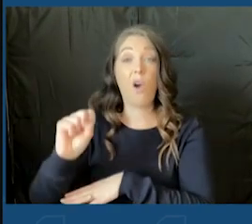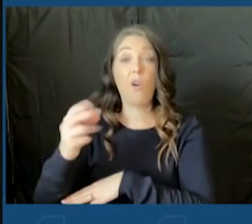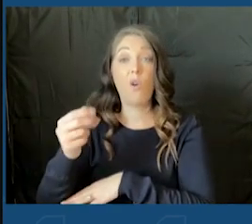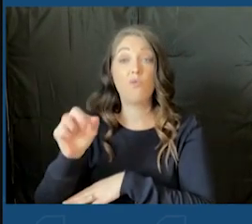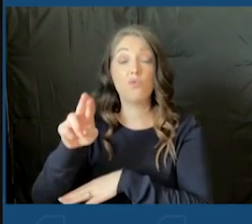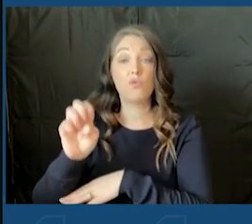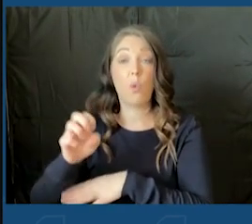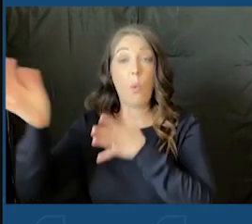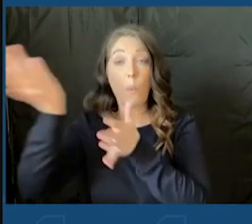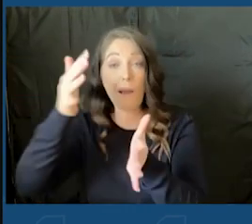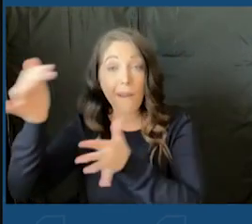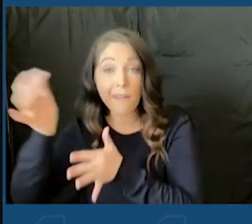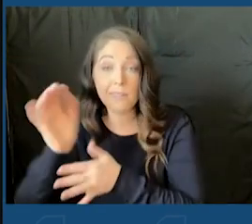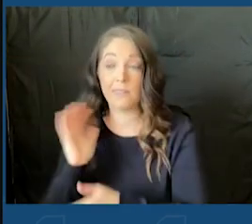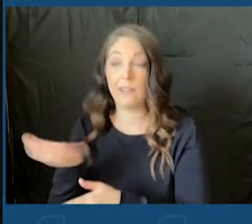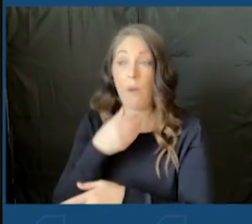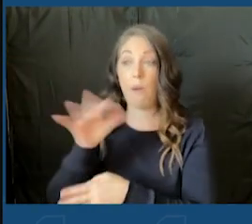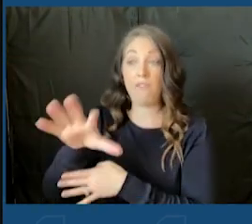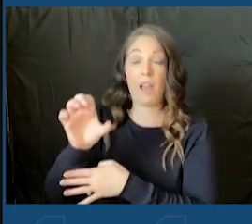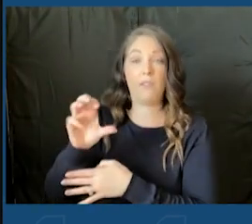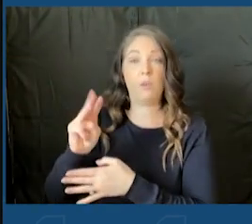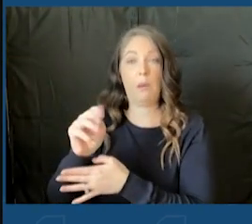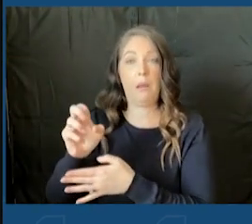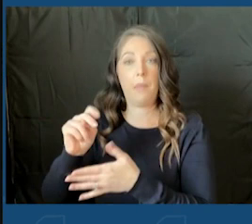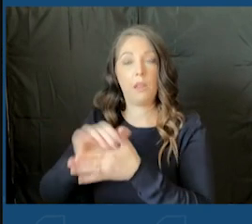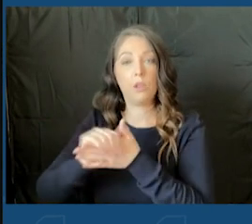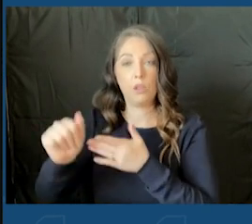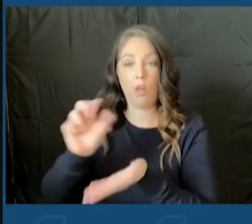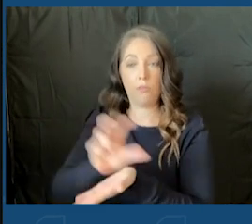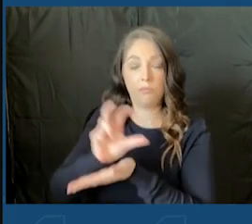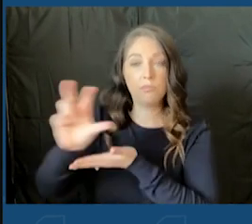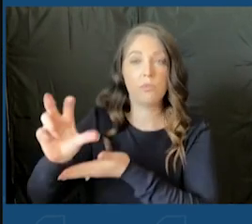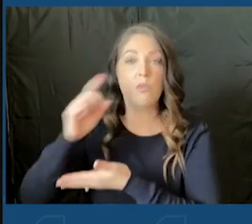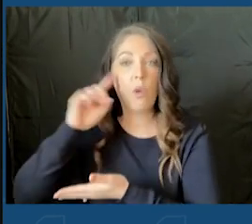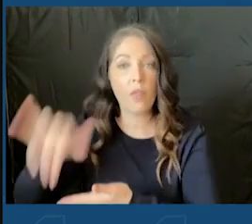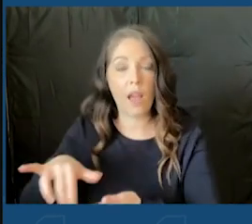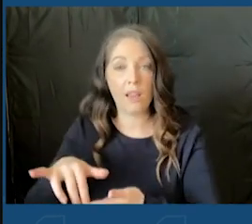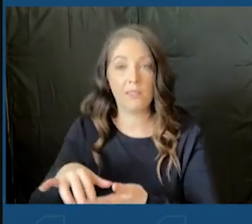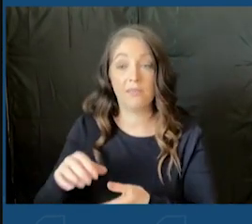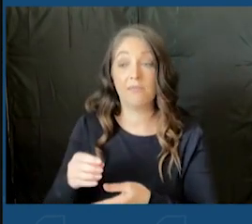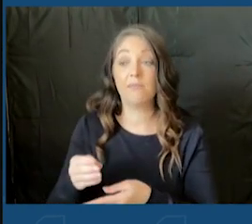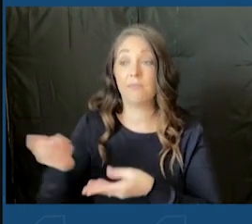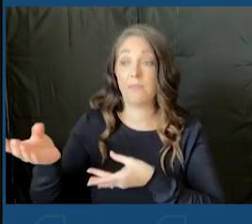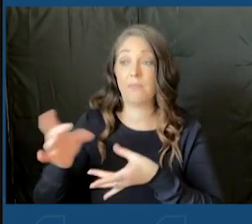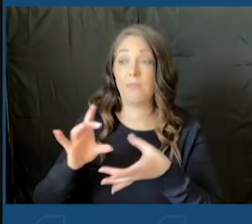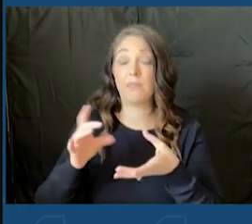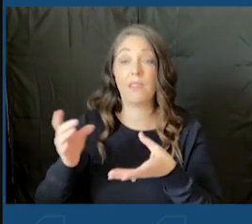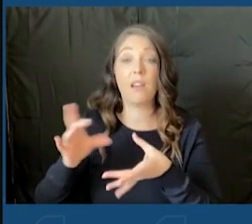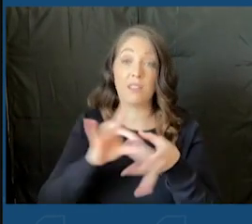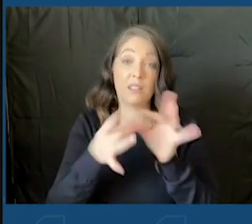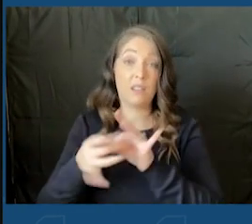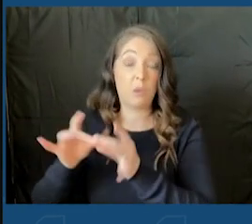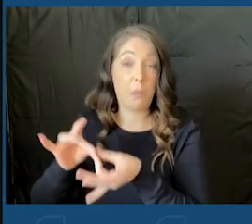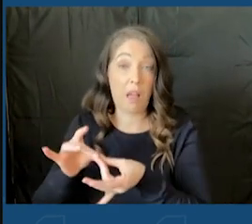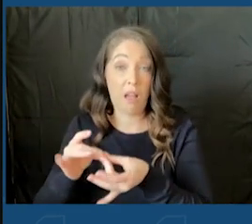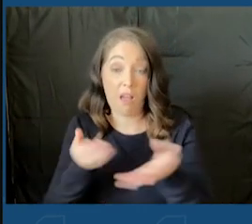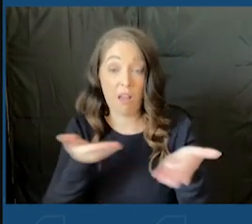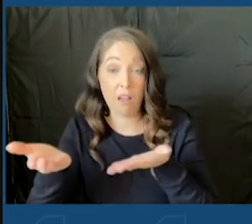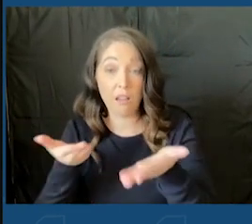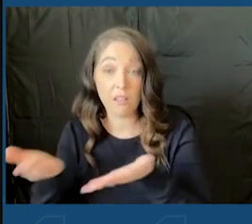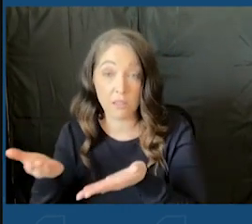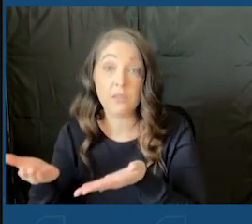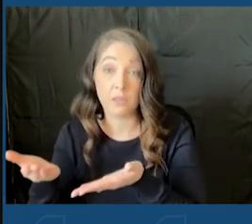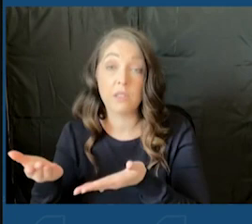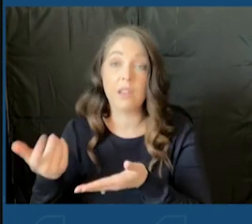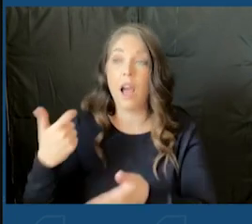for offshore wind to create that supply chain. One reason I really am excited about the supply chain is because I'm sick and